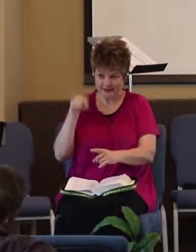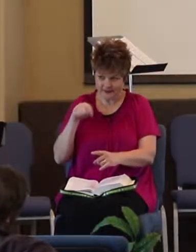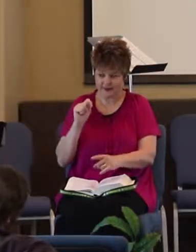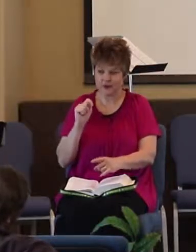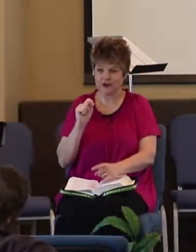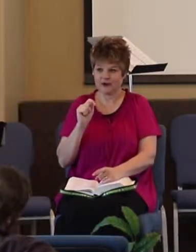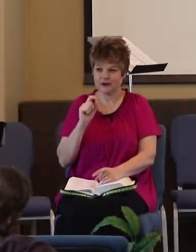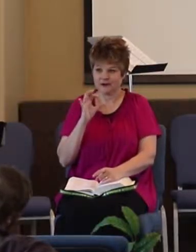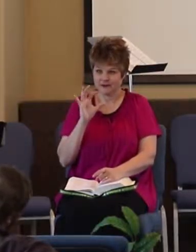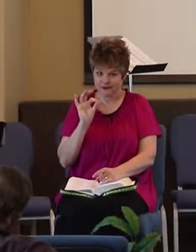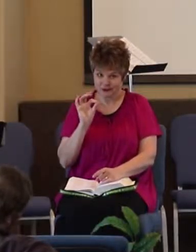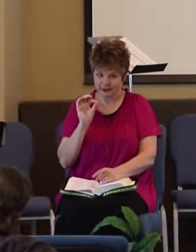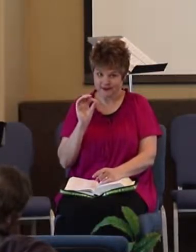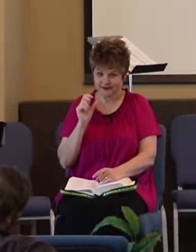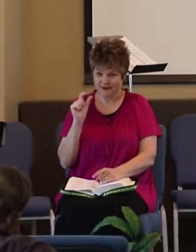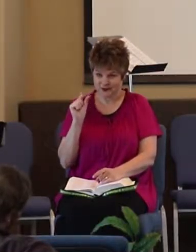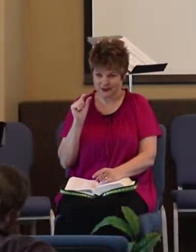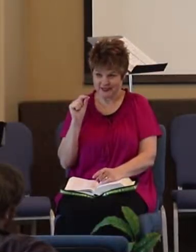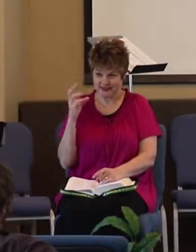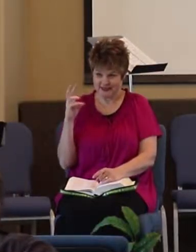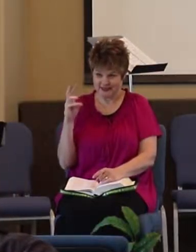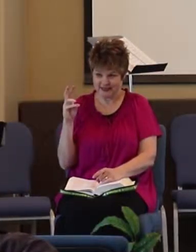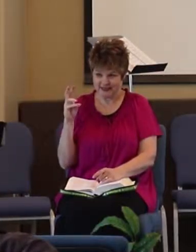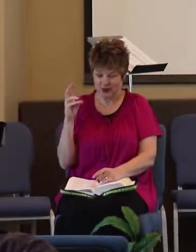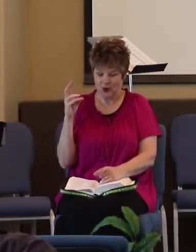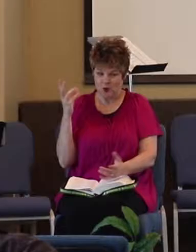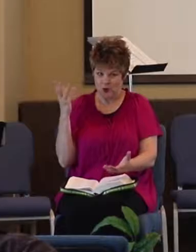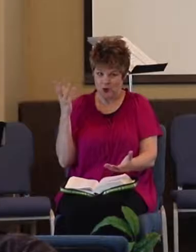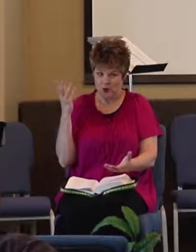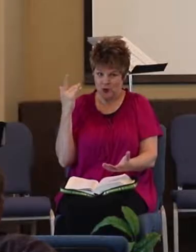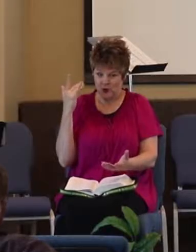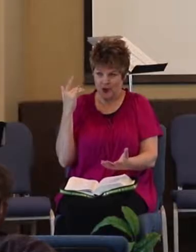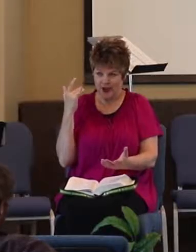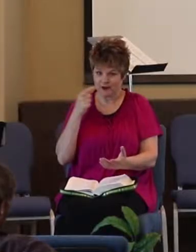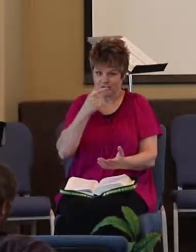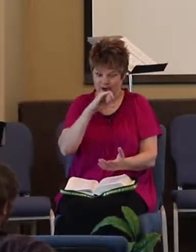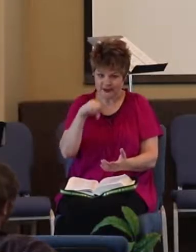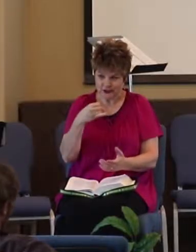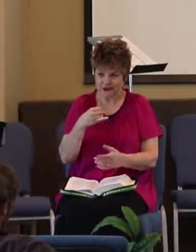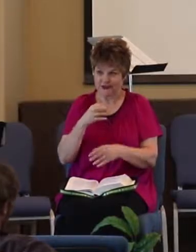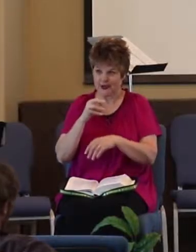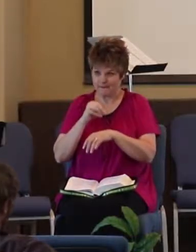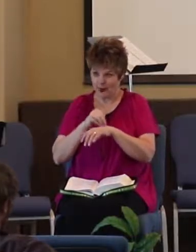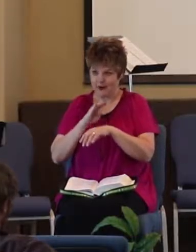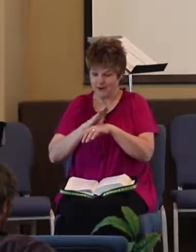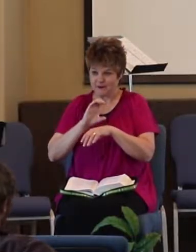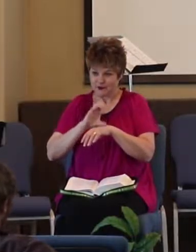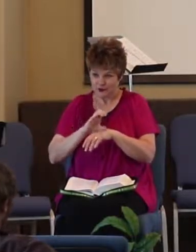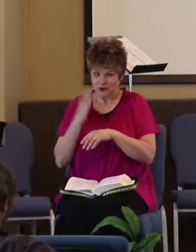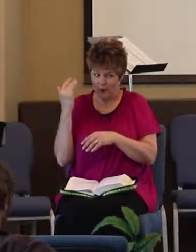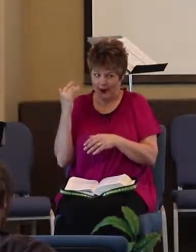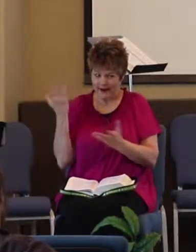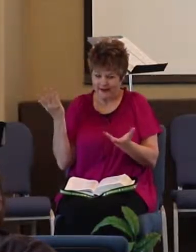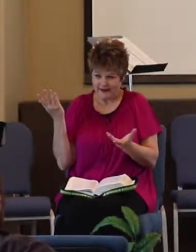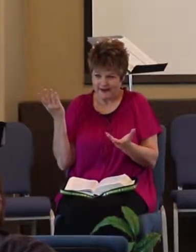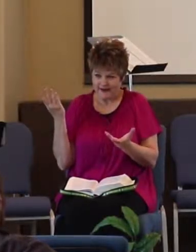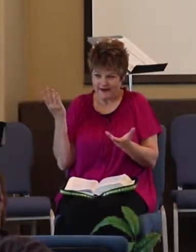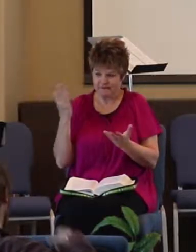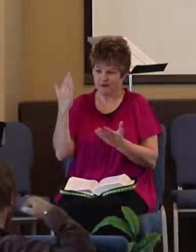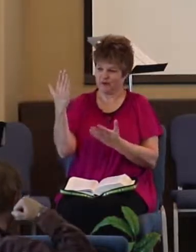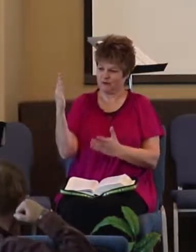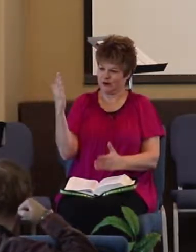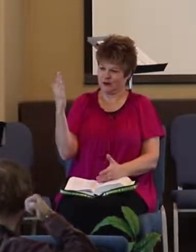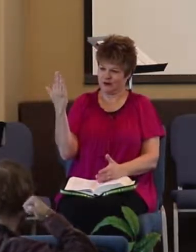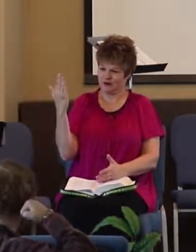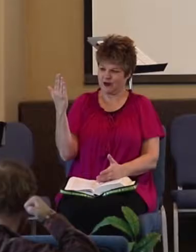2016, at Monument Baptist Church in Grand Junction, Colorado, of all places? Have you ever looked in the mirror after